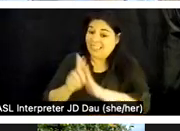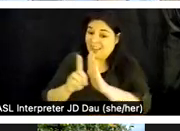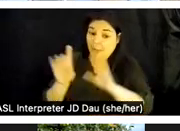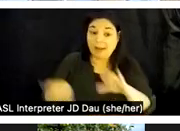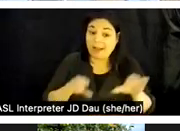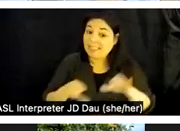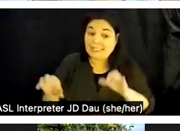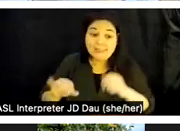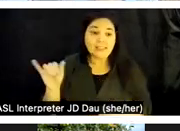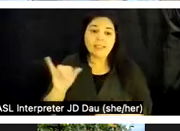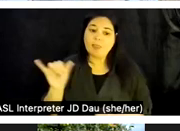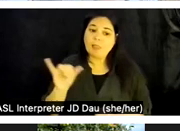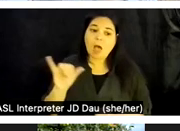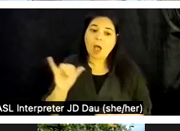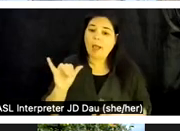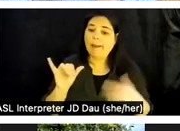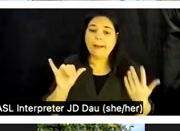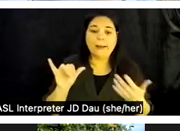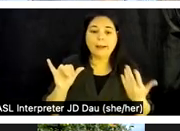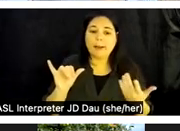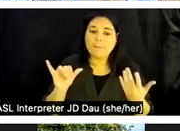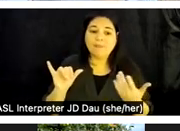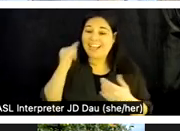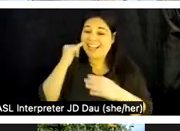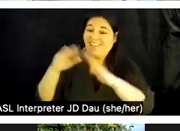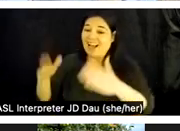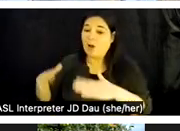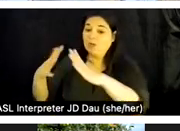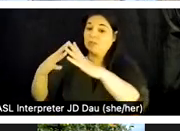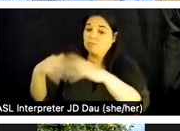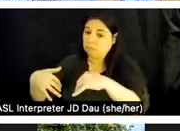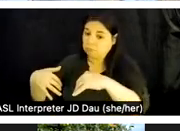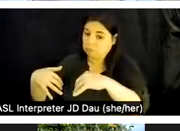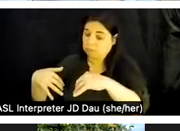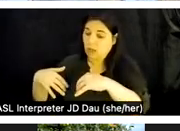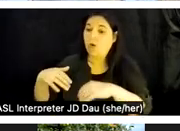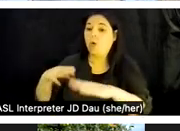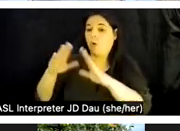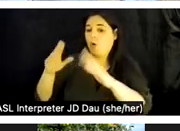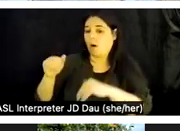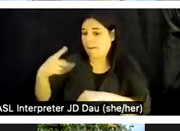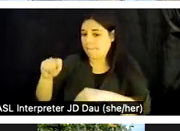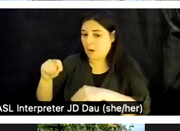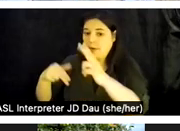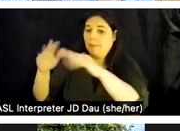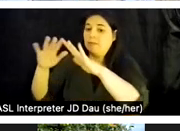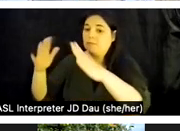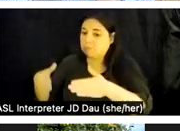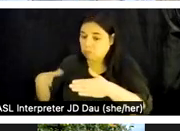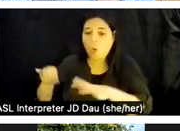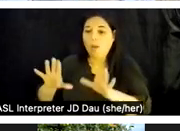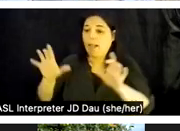such as the demolition of housing units or big chunks of